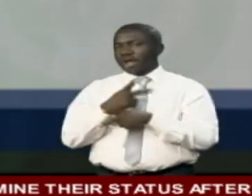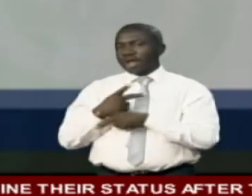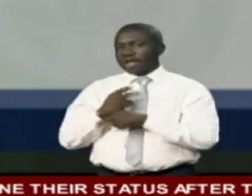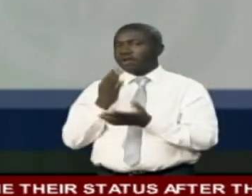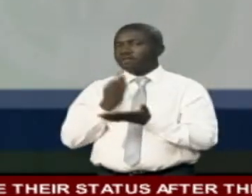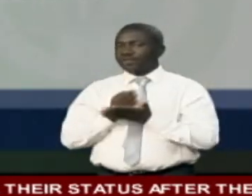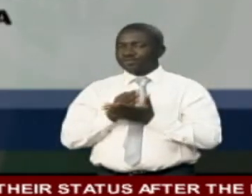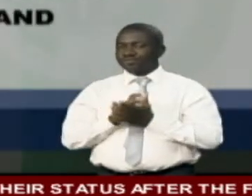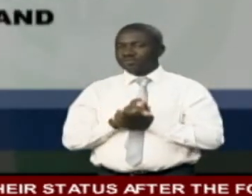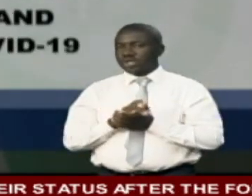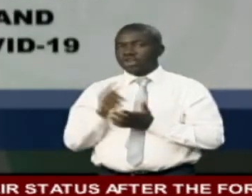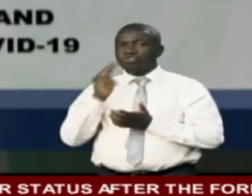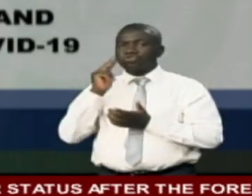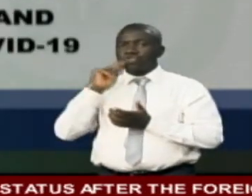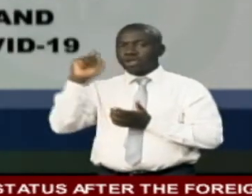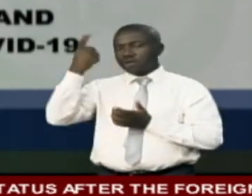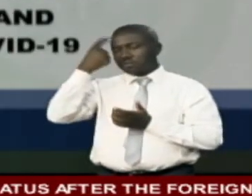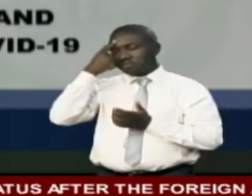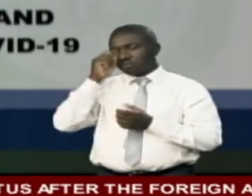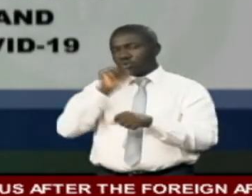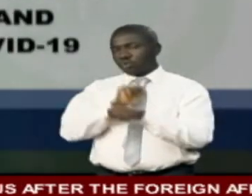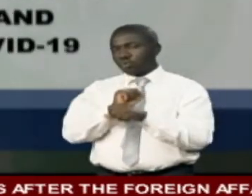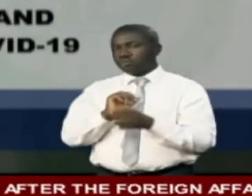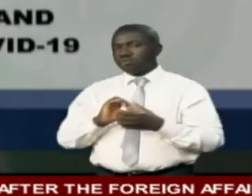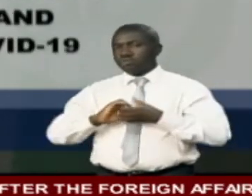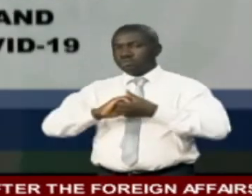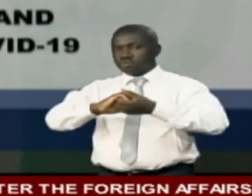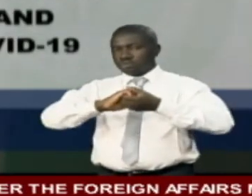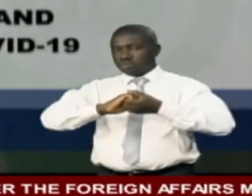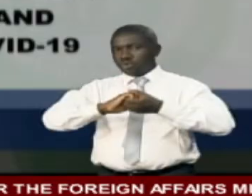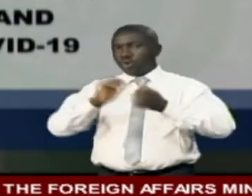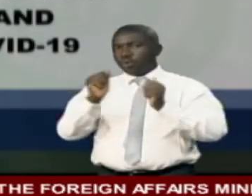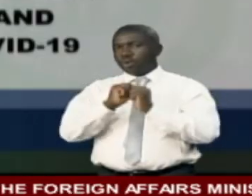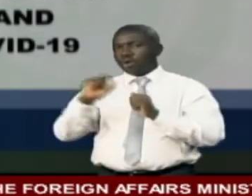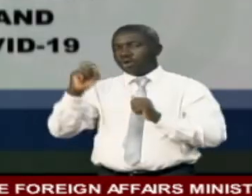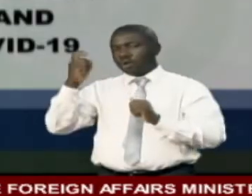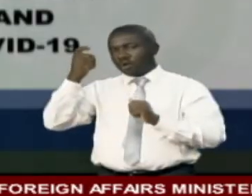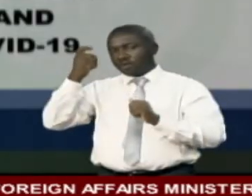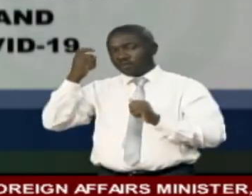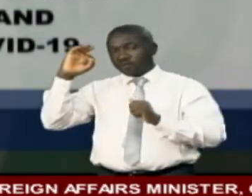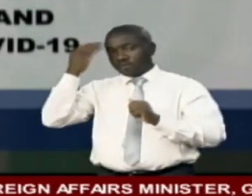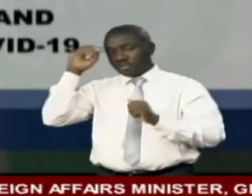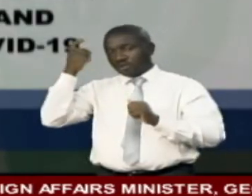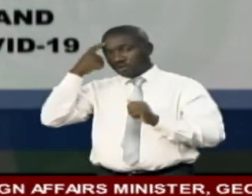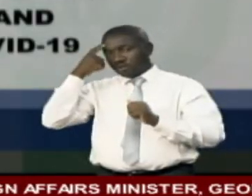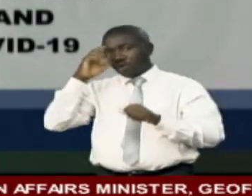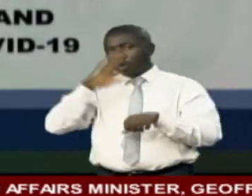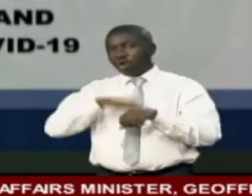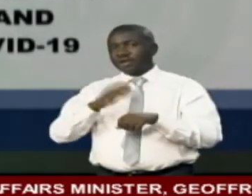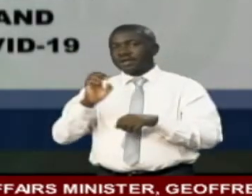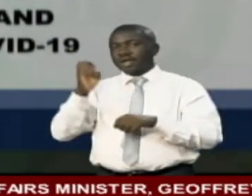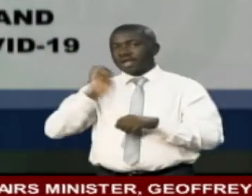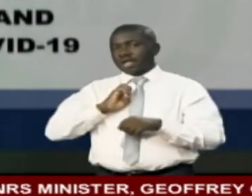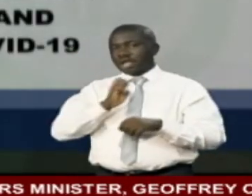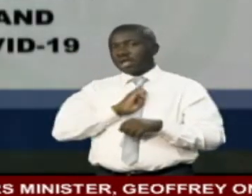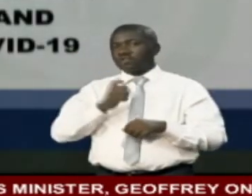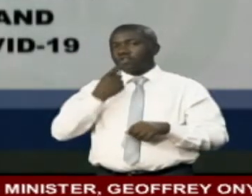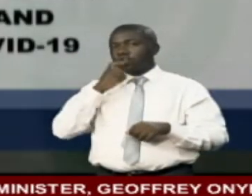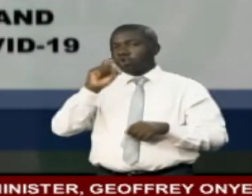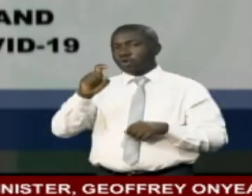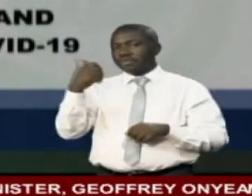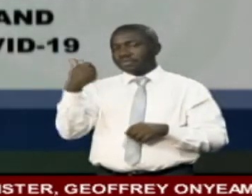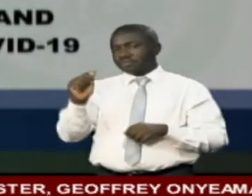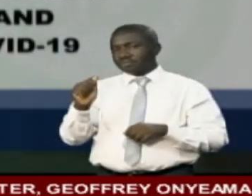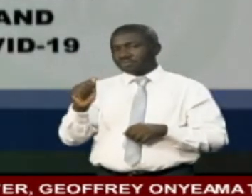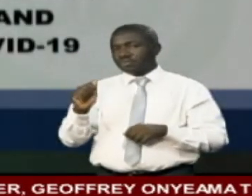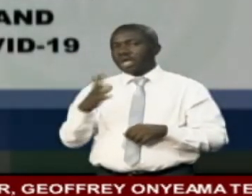Nigerian governors are synergizing with the federal government to resolve the contentious provisions of the Executive Order 10 and utilize $100